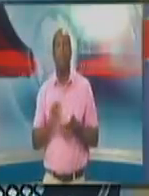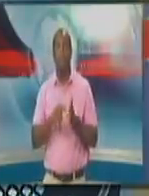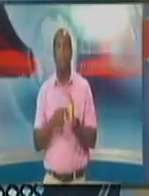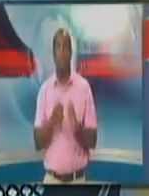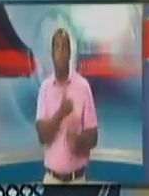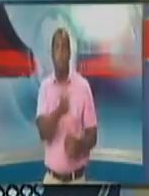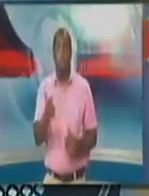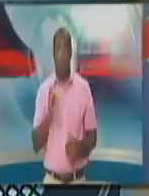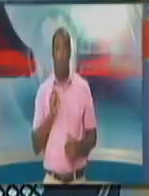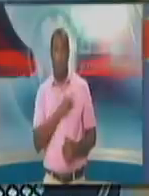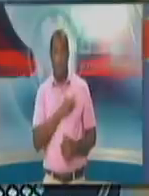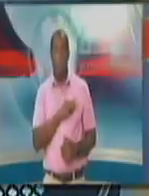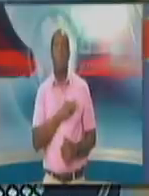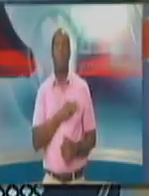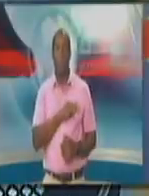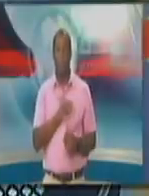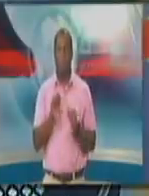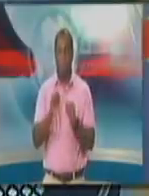better able